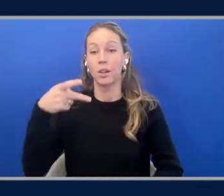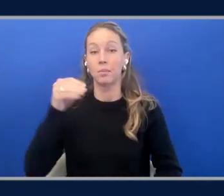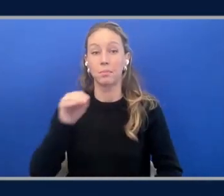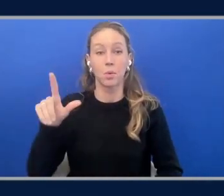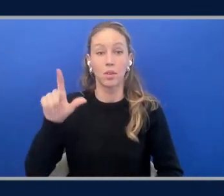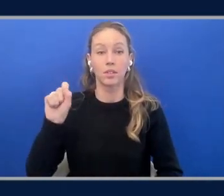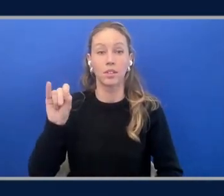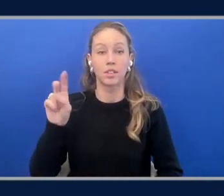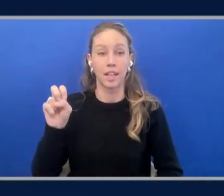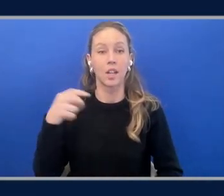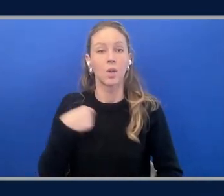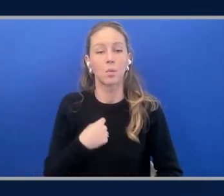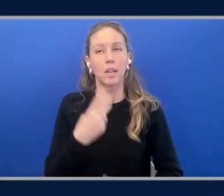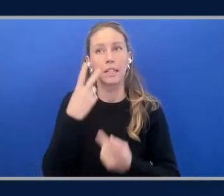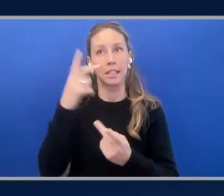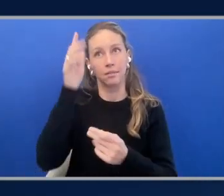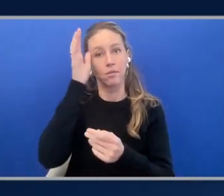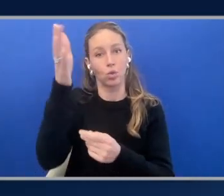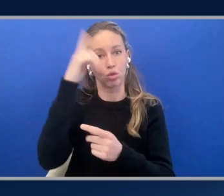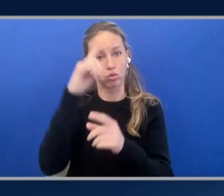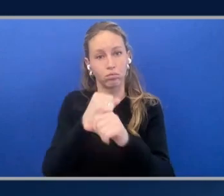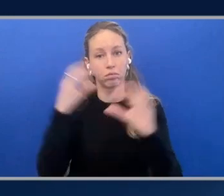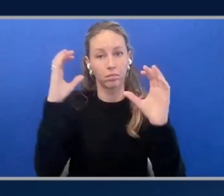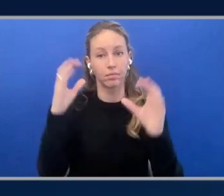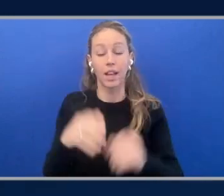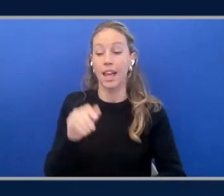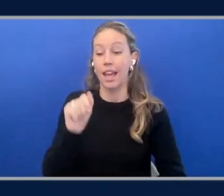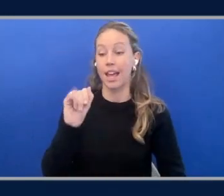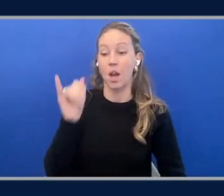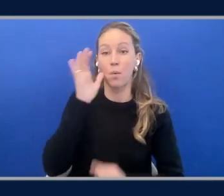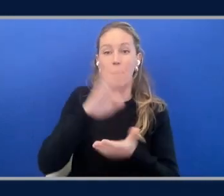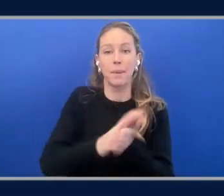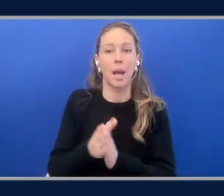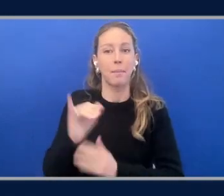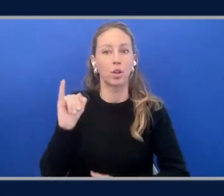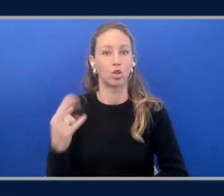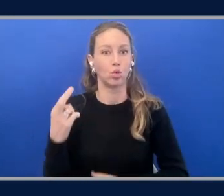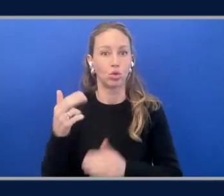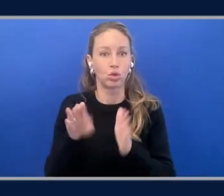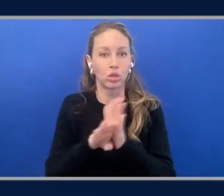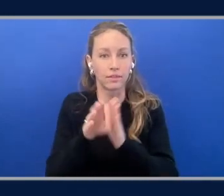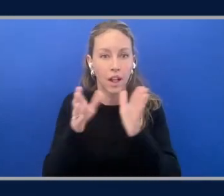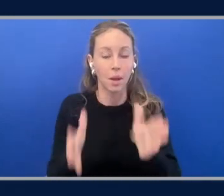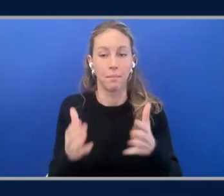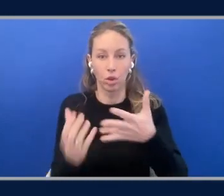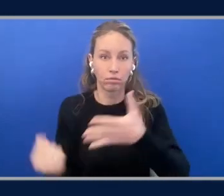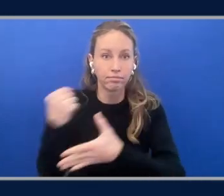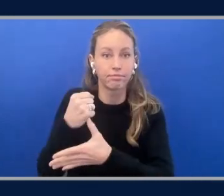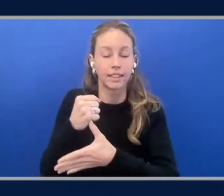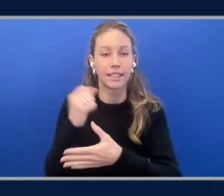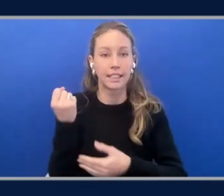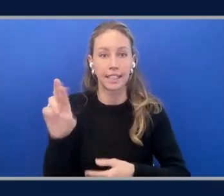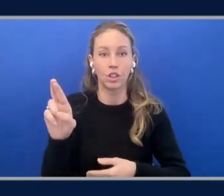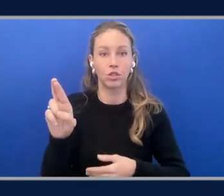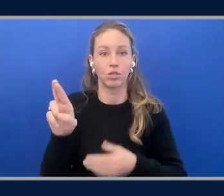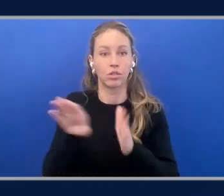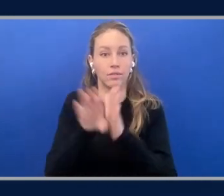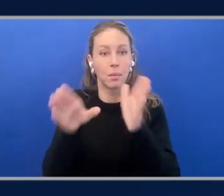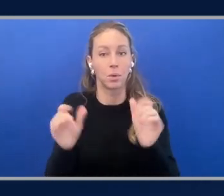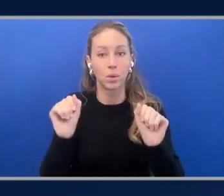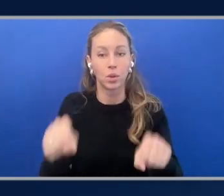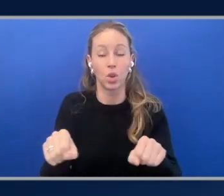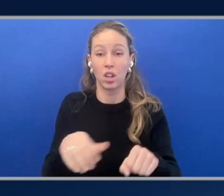future where AI starts to act like a junior developer, like a senior developer. Even at some point,